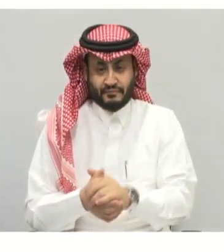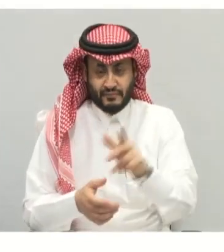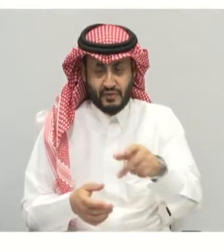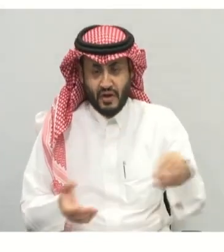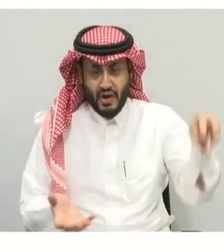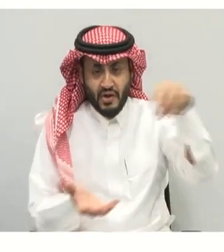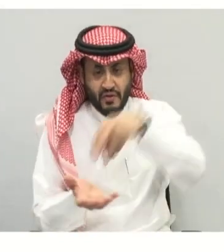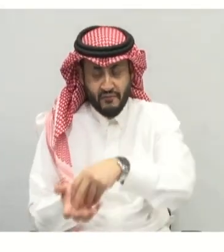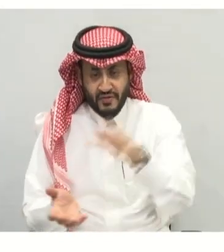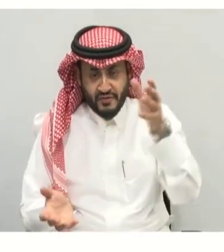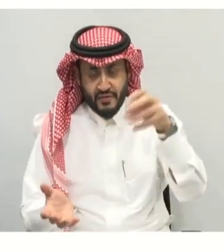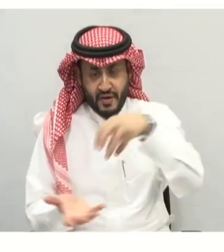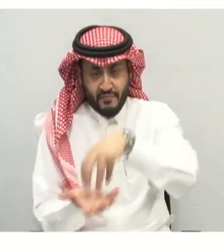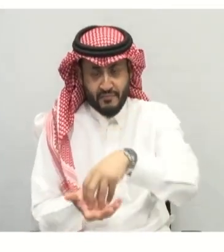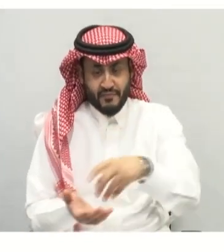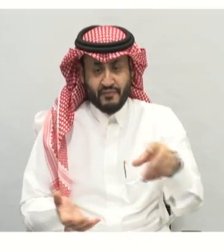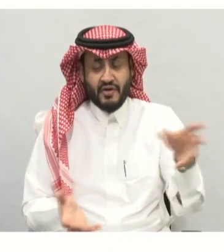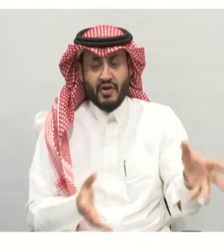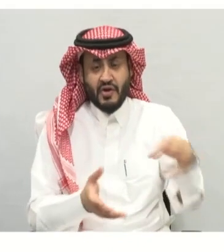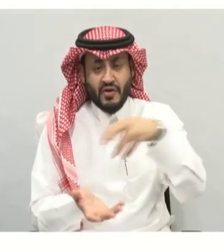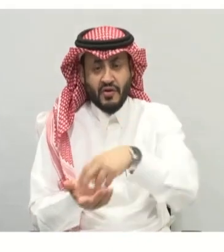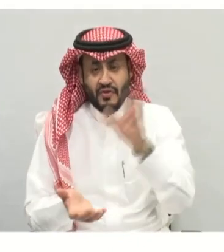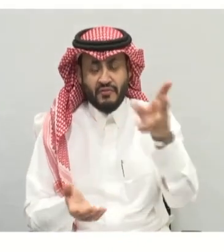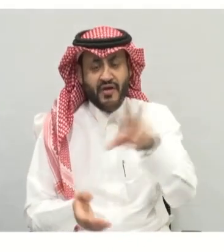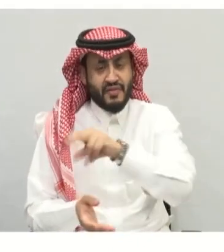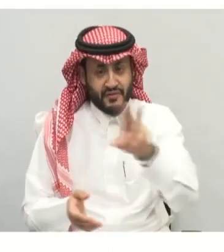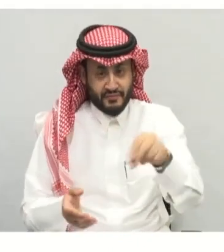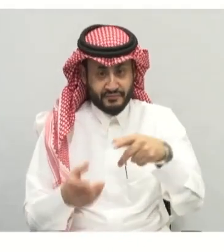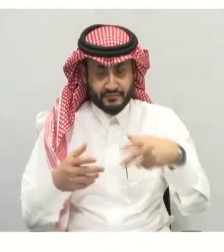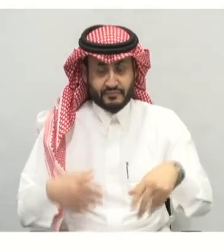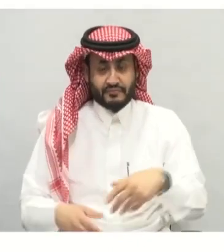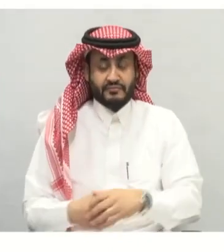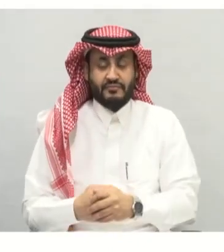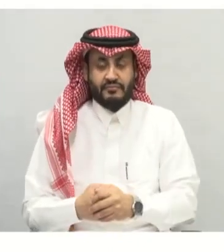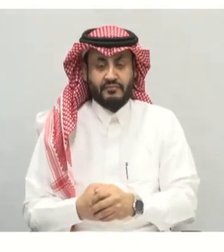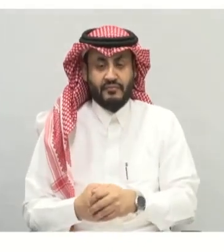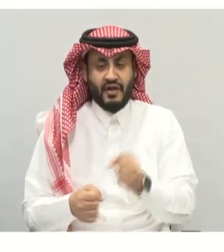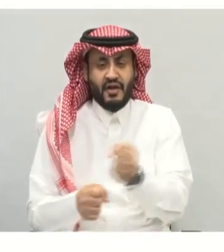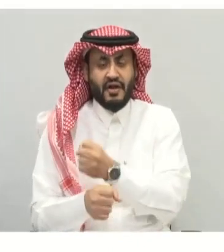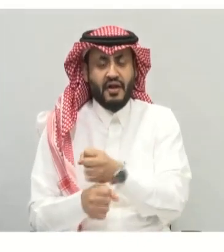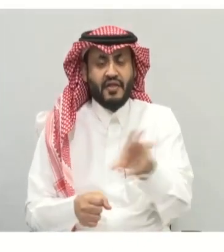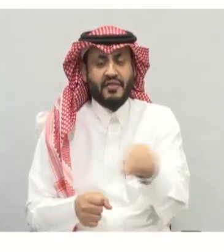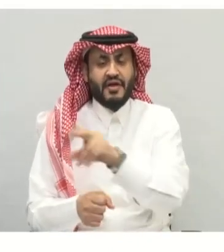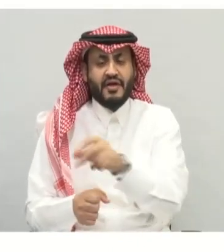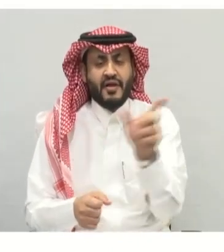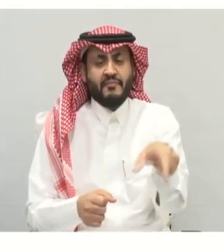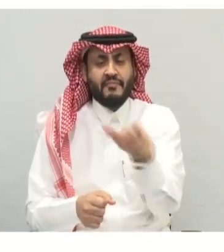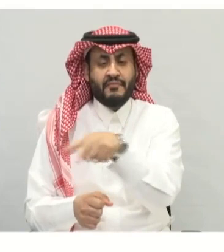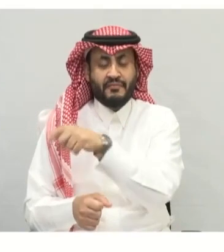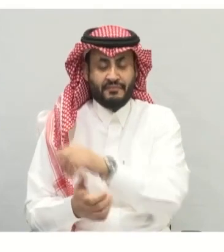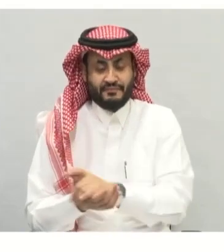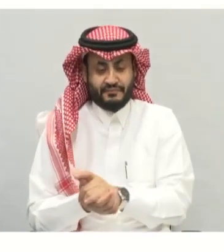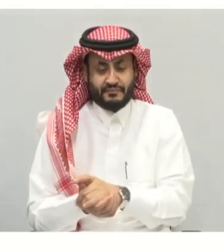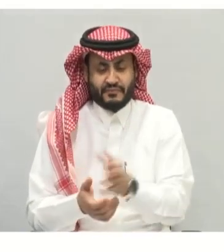new place when you're visiting a new country you should try to act as the local people do and also we have